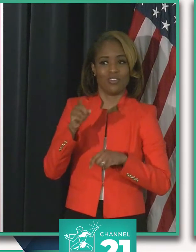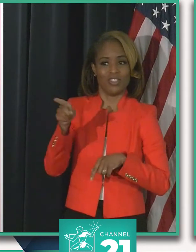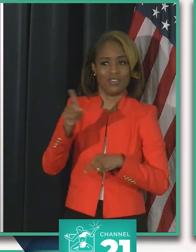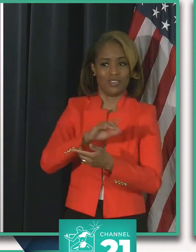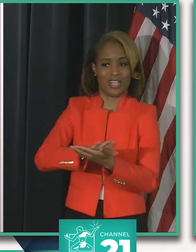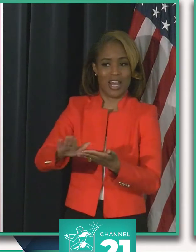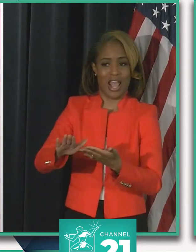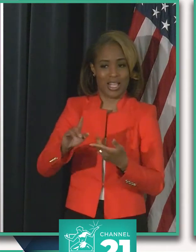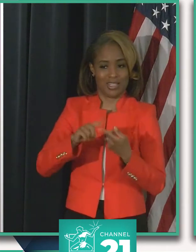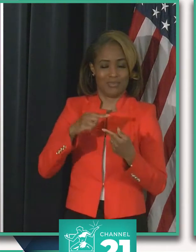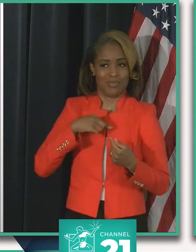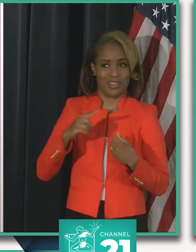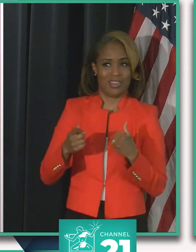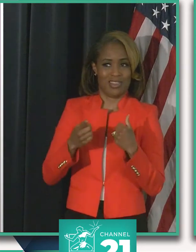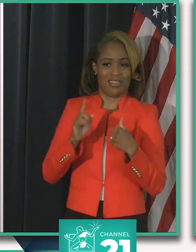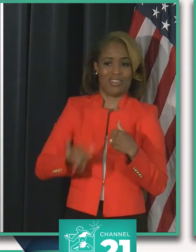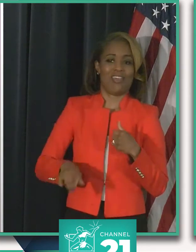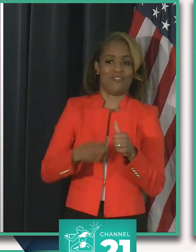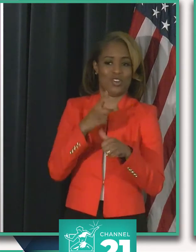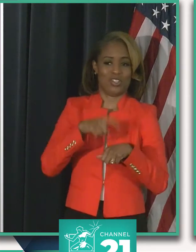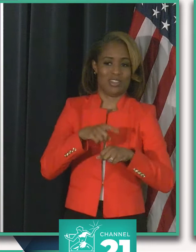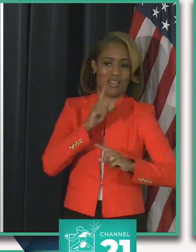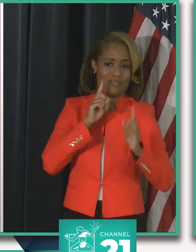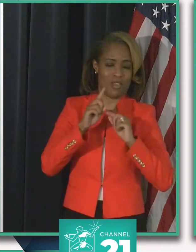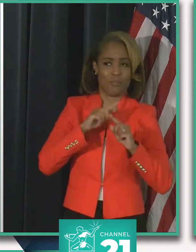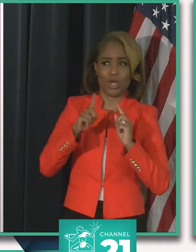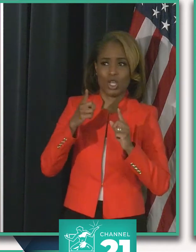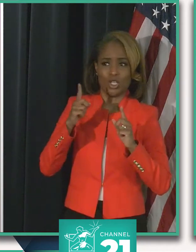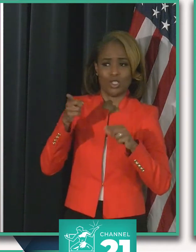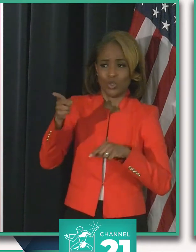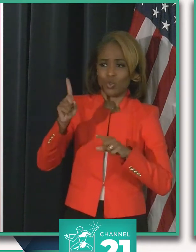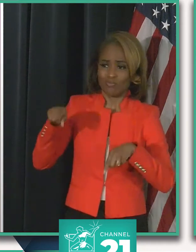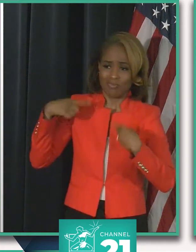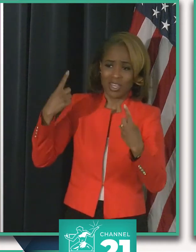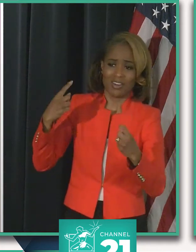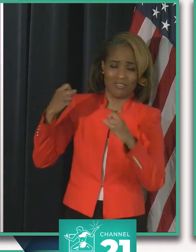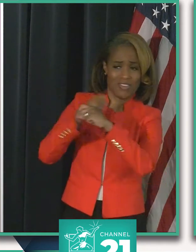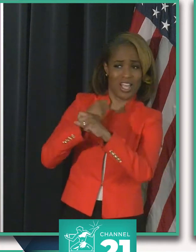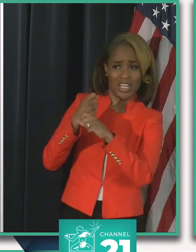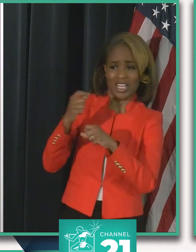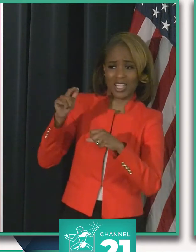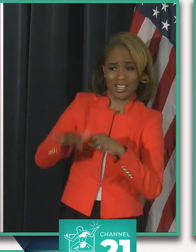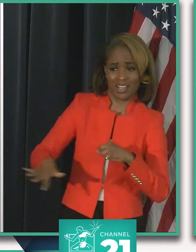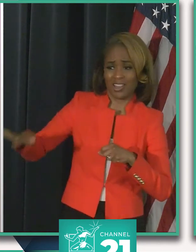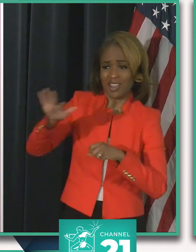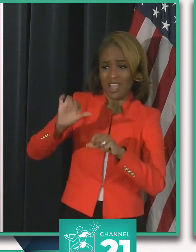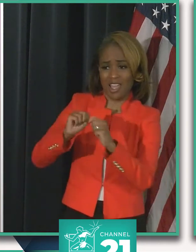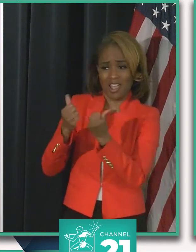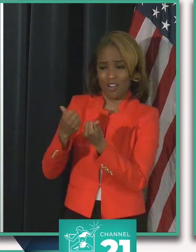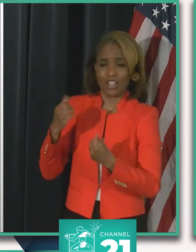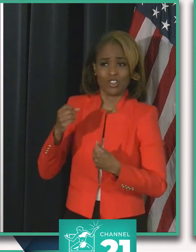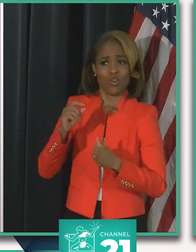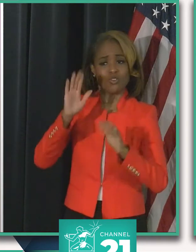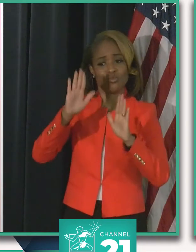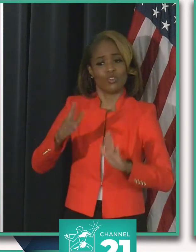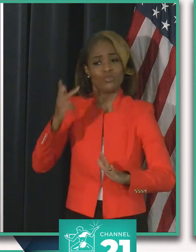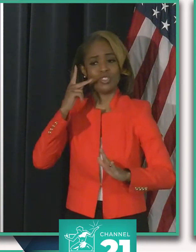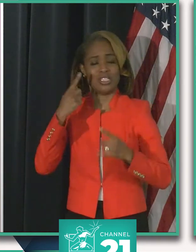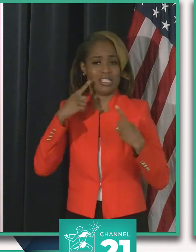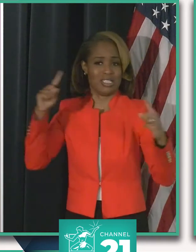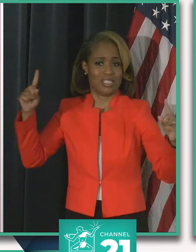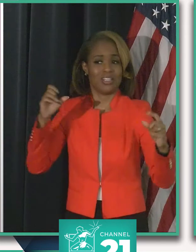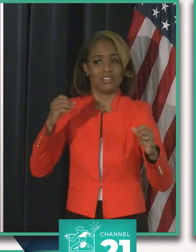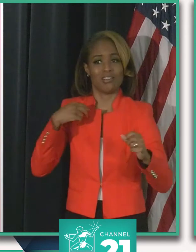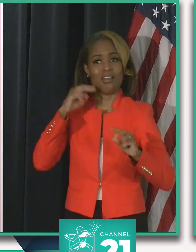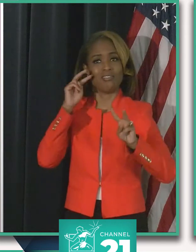first conversation, but you have been fighting the good fight over there, and it's just great to see the success, and I look forward to